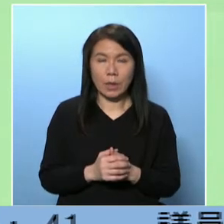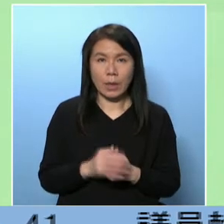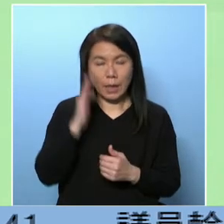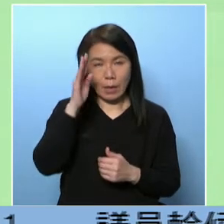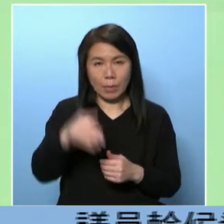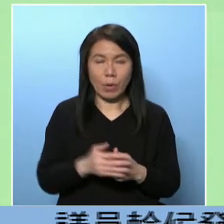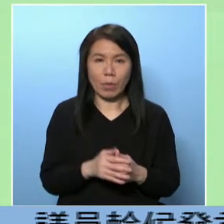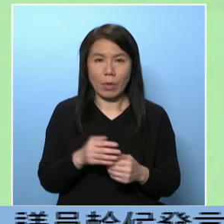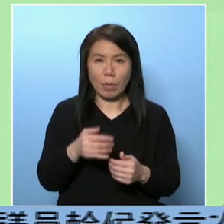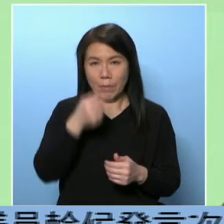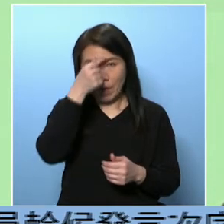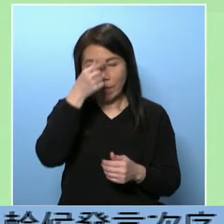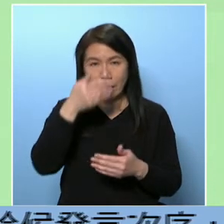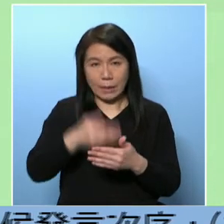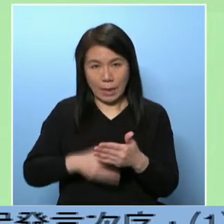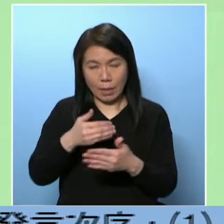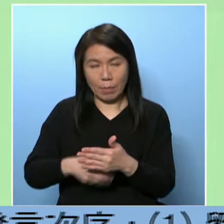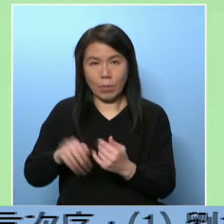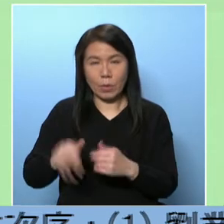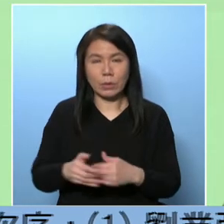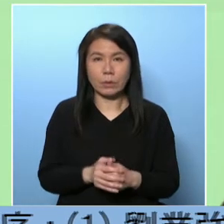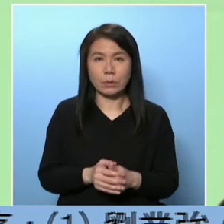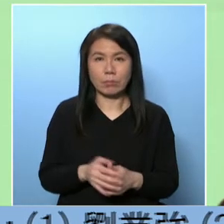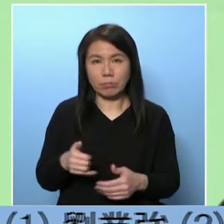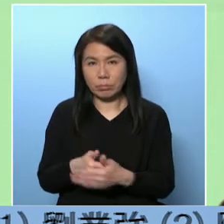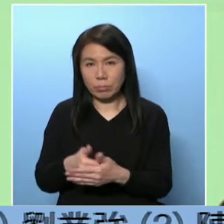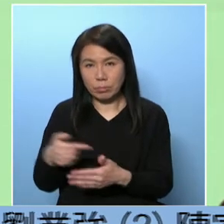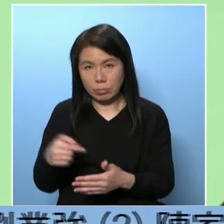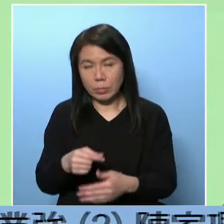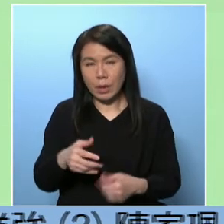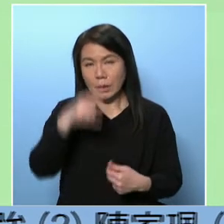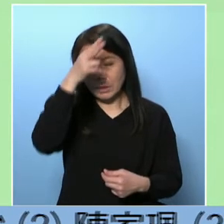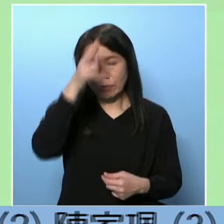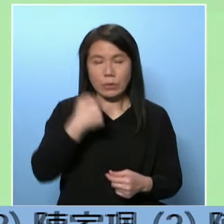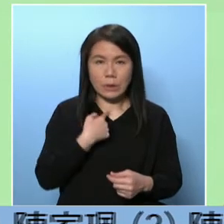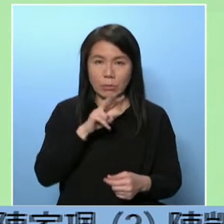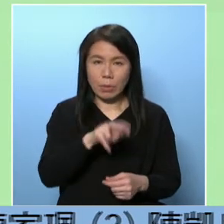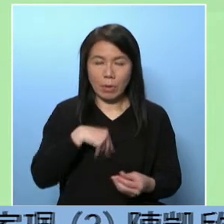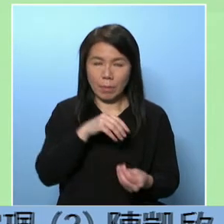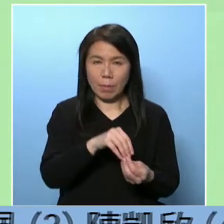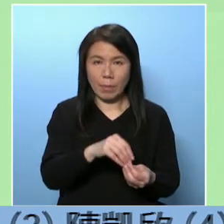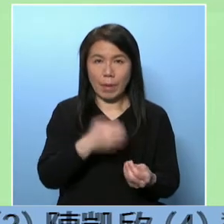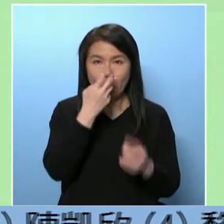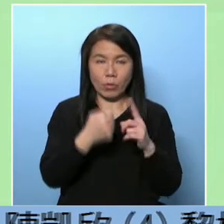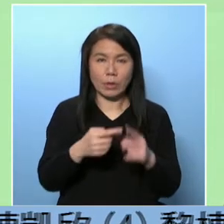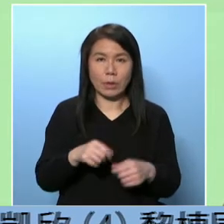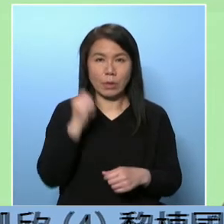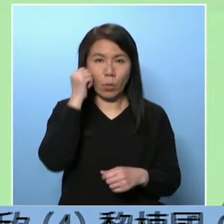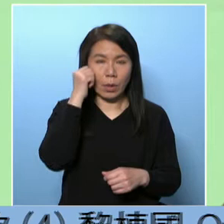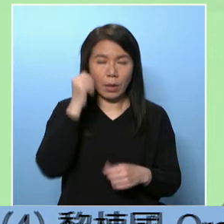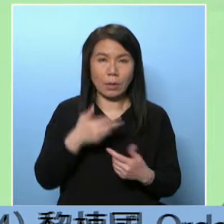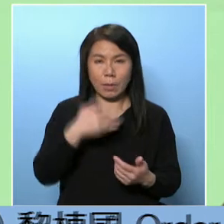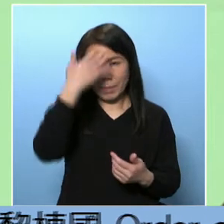the initiatives to fight the pandemic in order to cause less inconvenience to the public. We should also be listening to